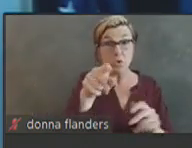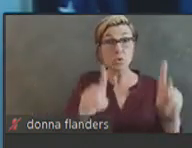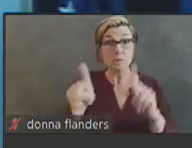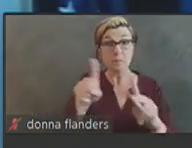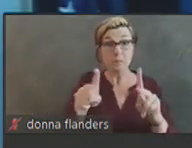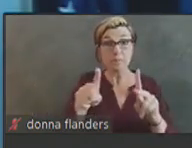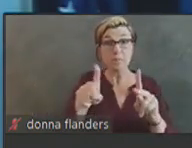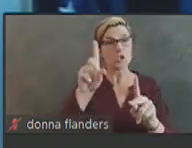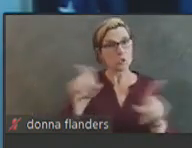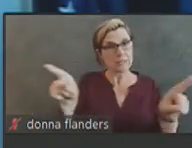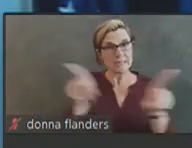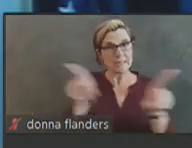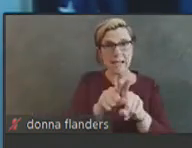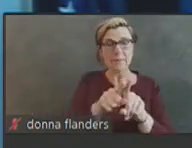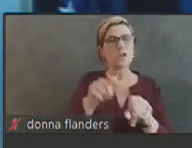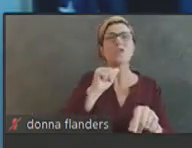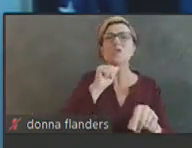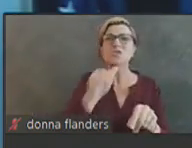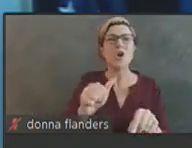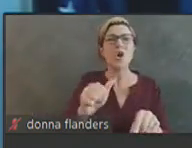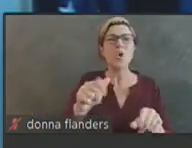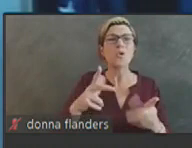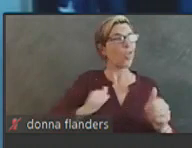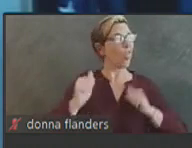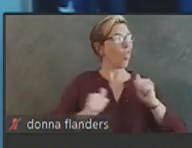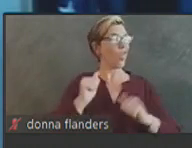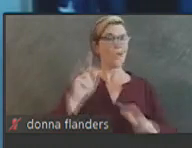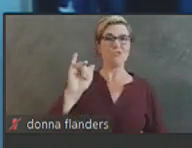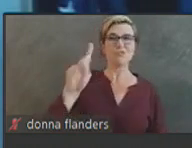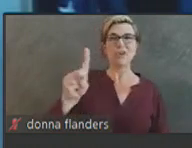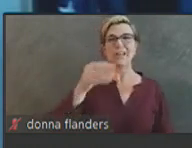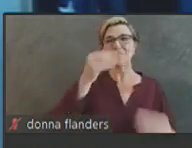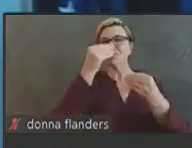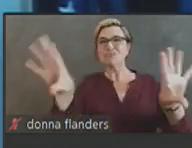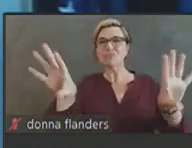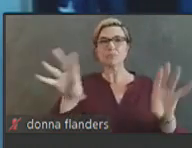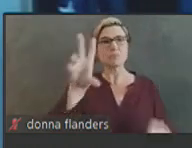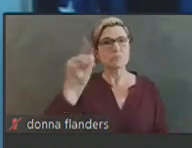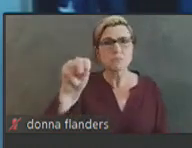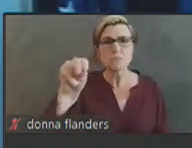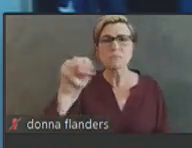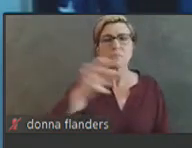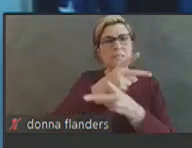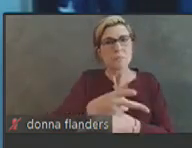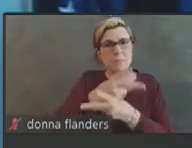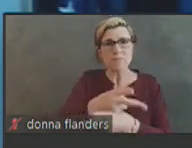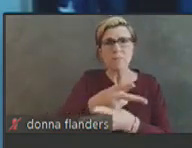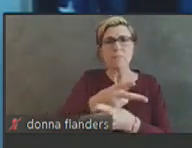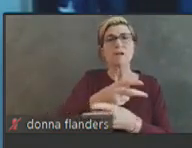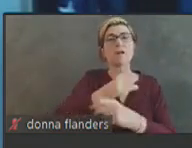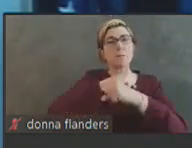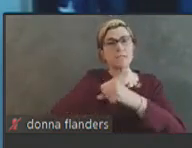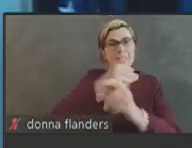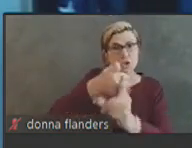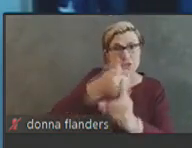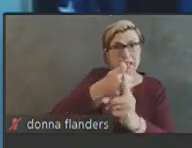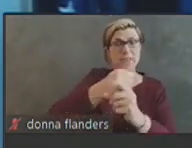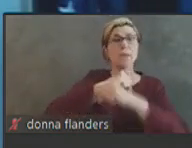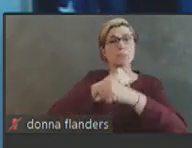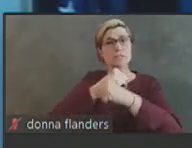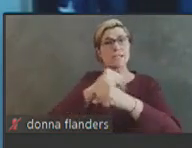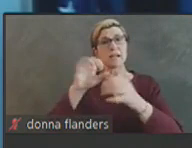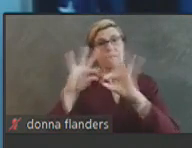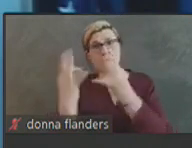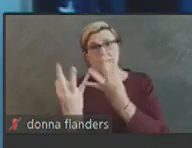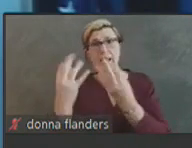take chances and take every cautionary step to protect yourself, your family, your neighbors, your friends from